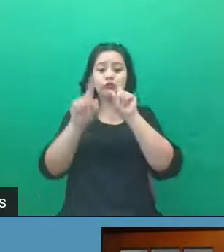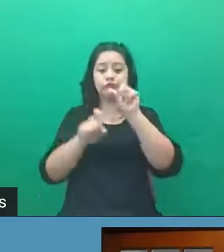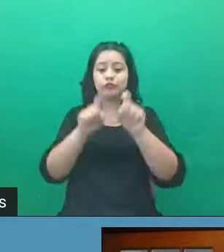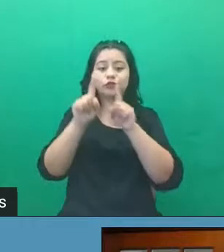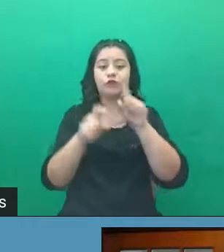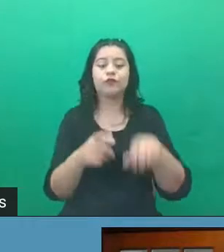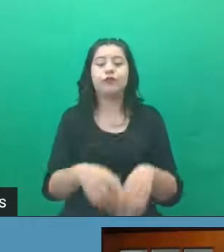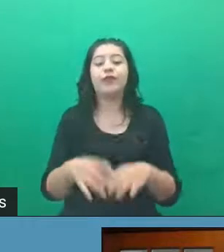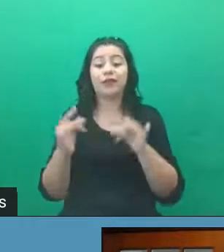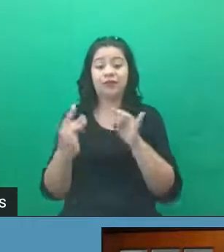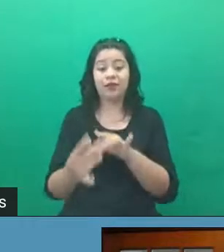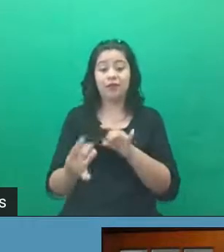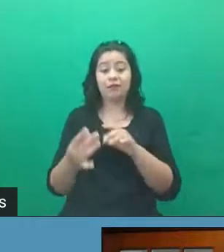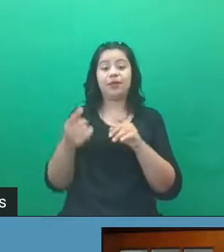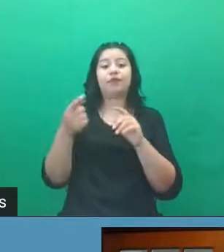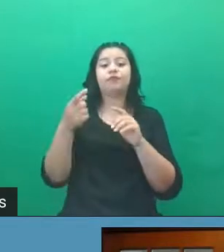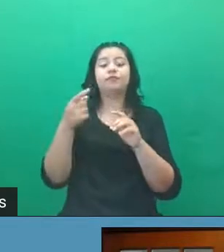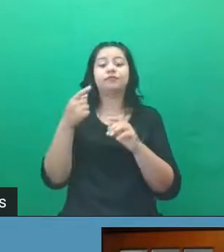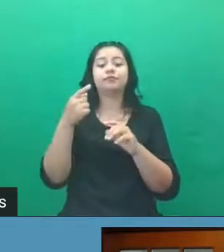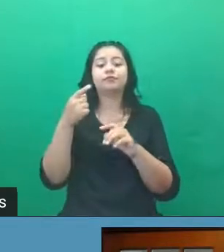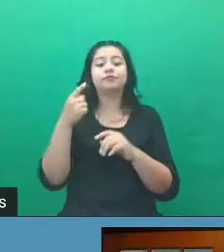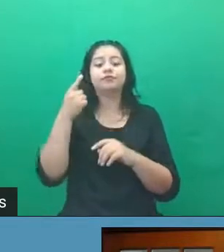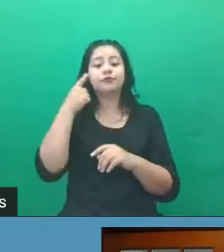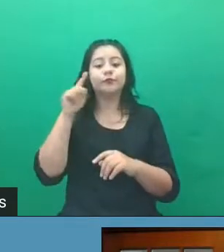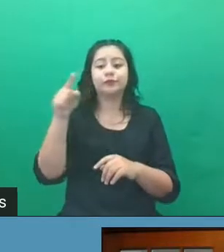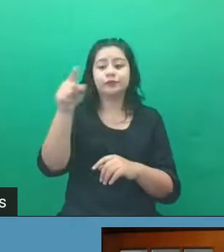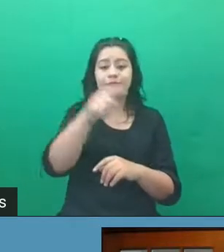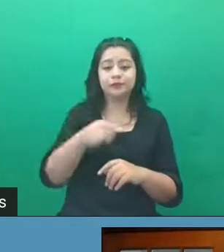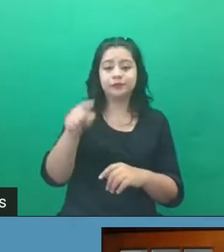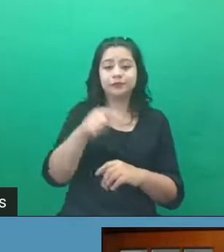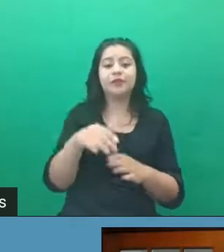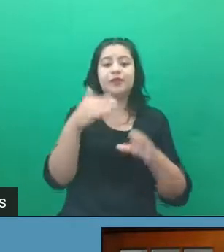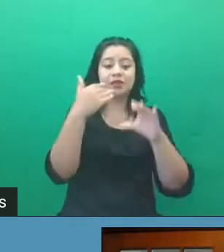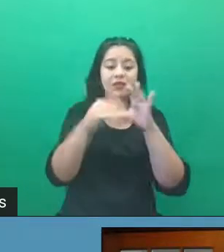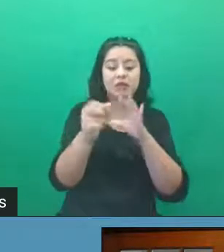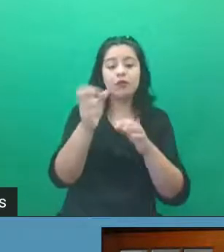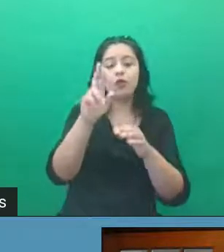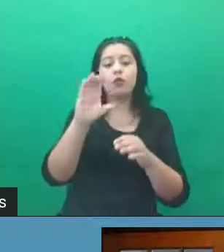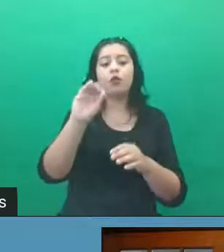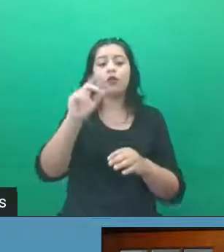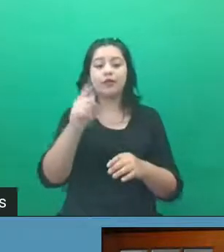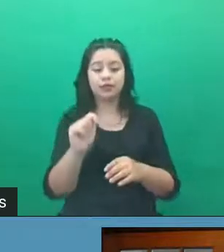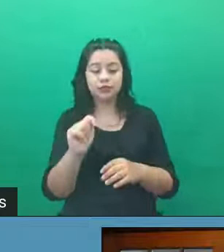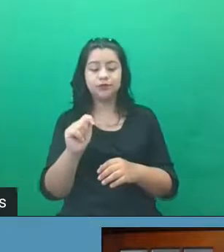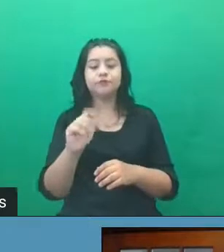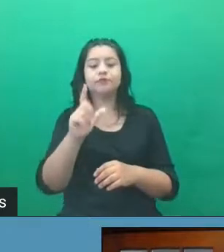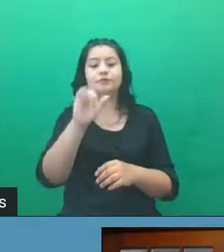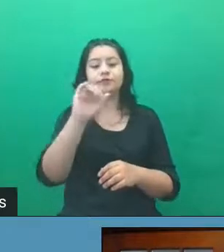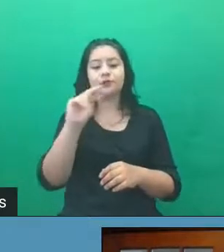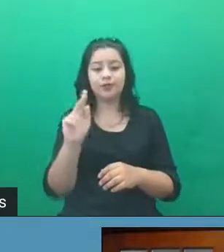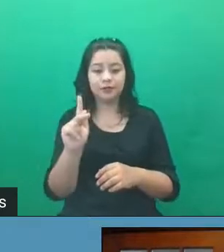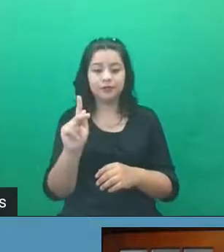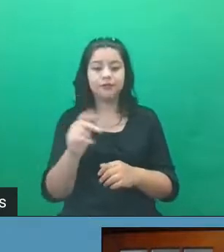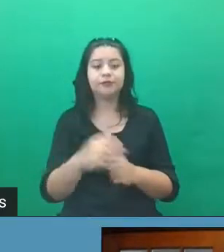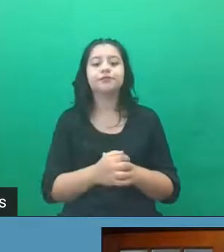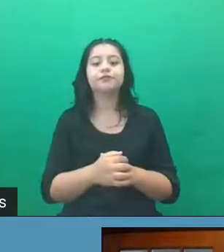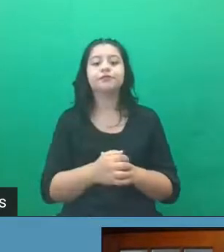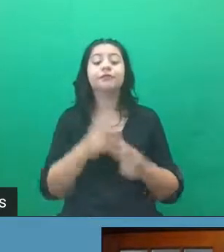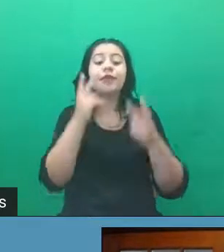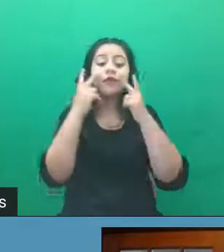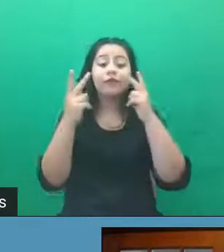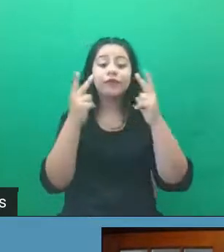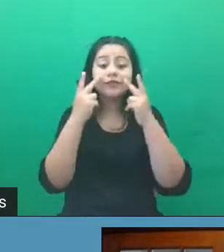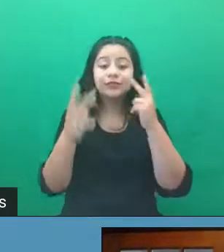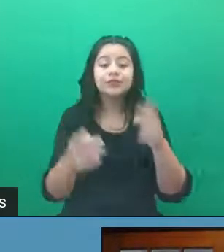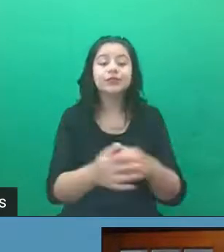and feedback form using the link in the chat or via email once you get it later today. Visit the forum on